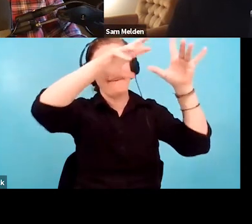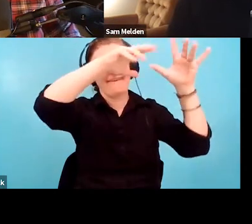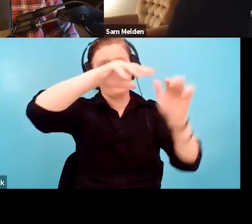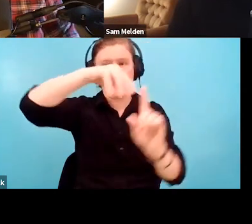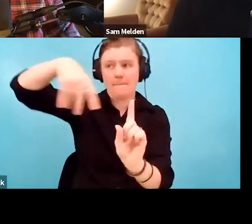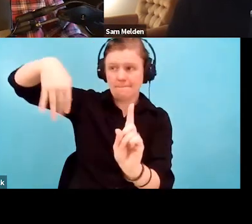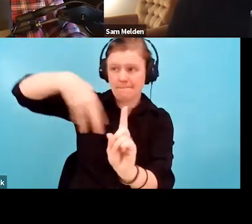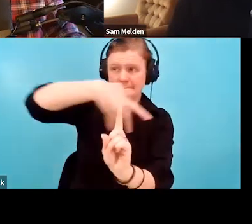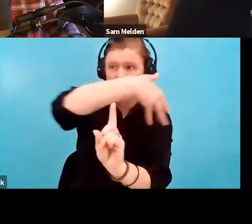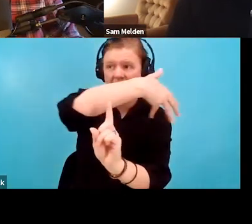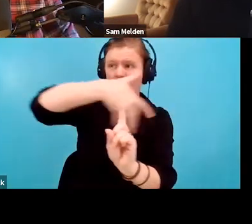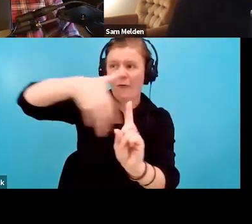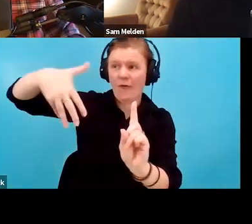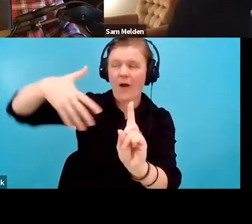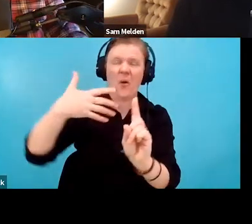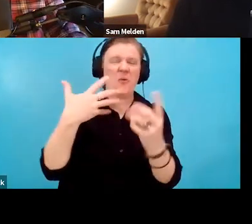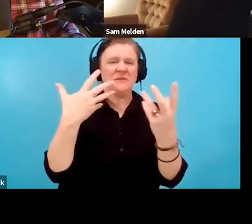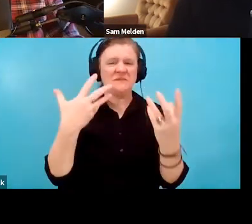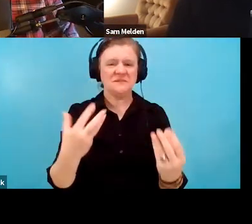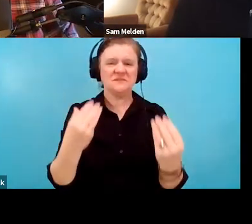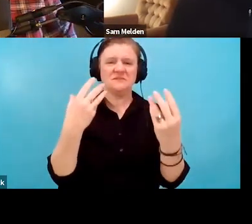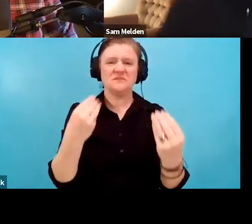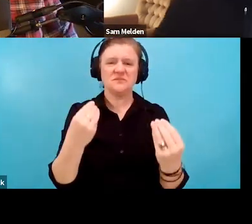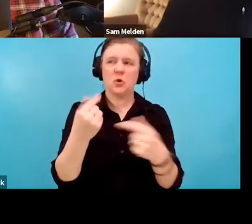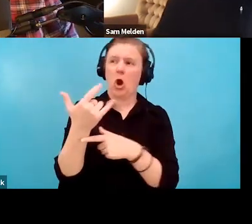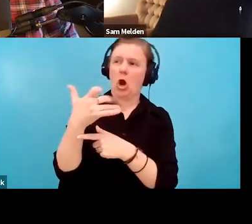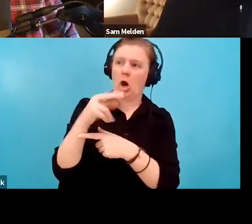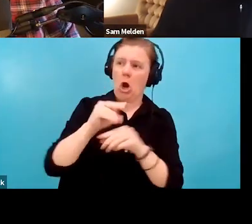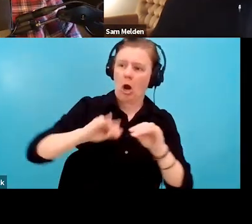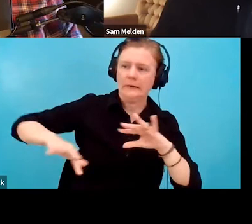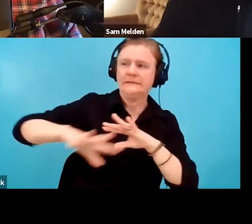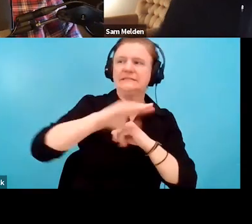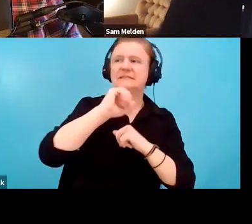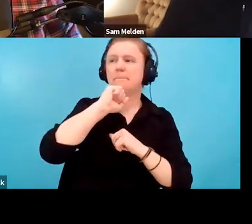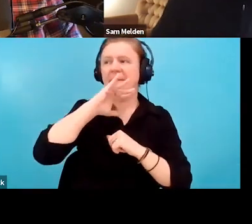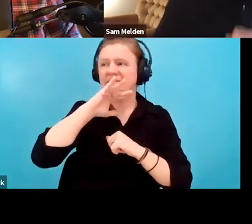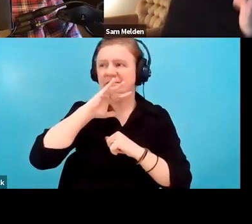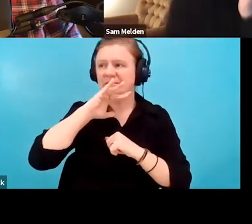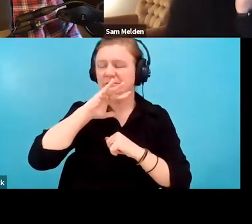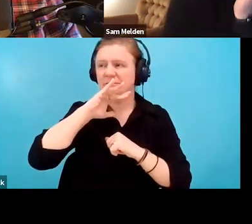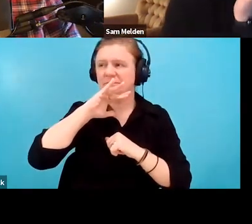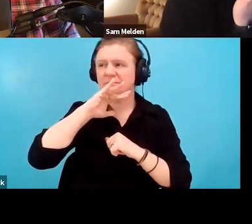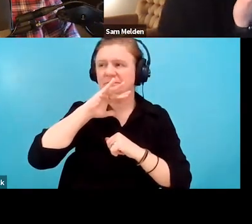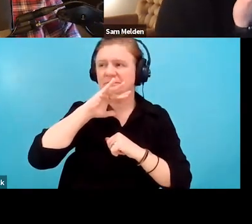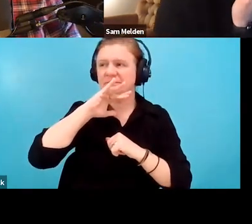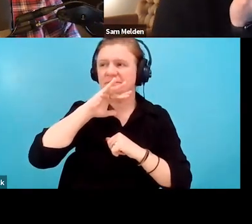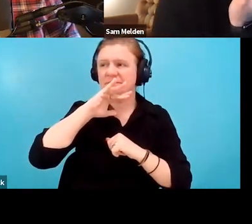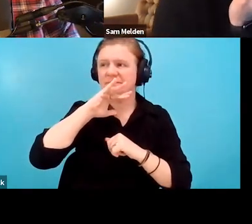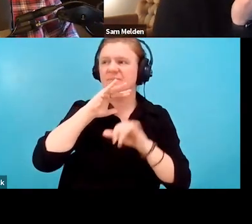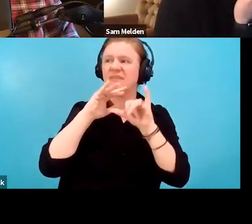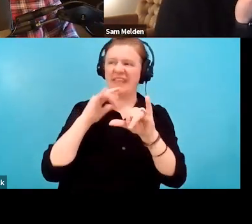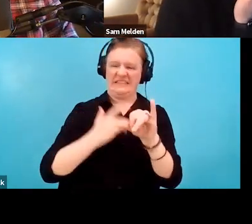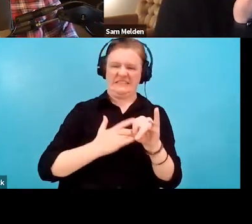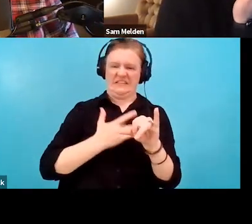know, a sort of a soggy garden patch. It's messy. That describes the feeling